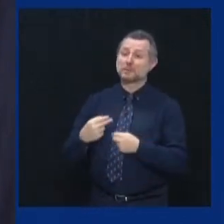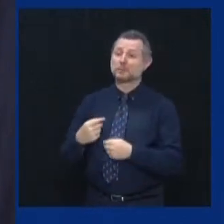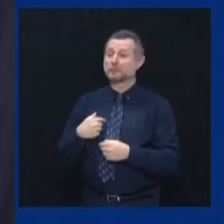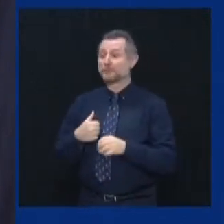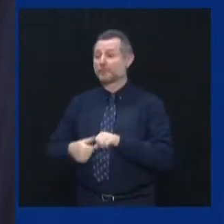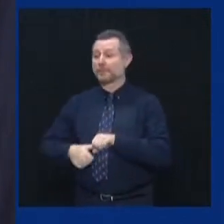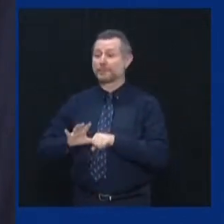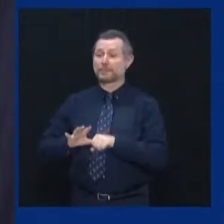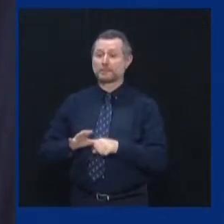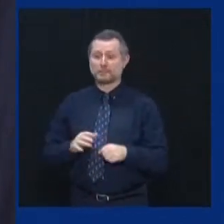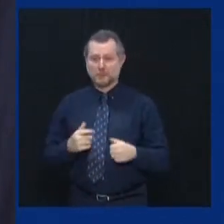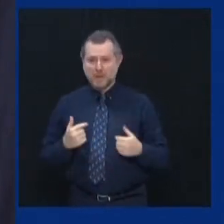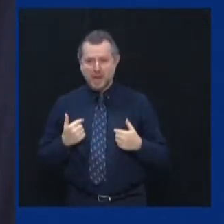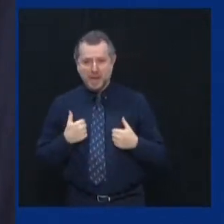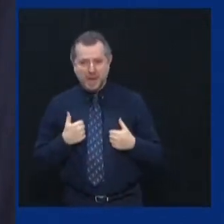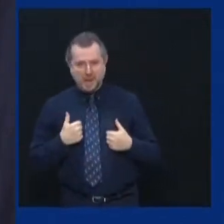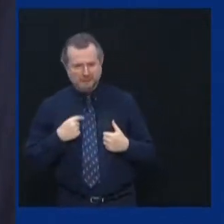get it.